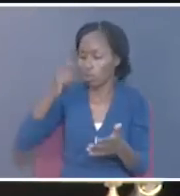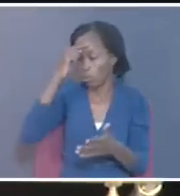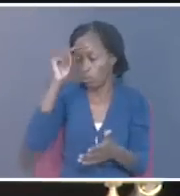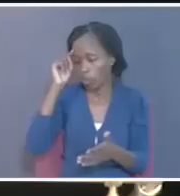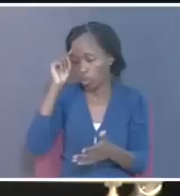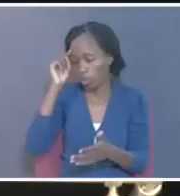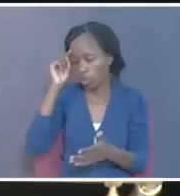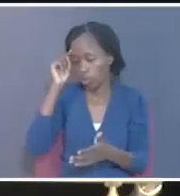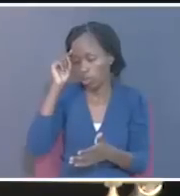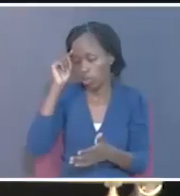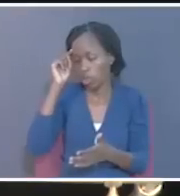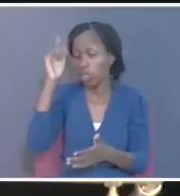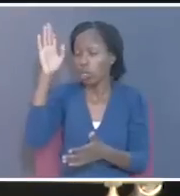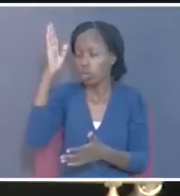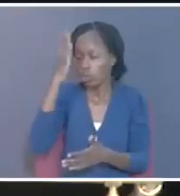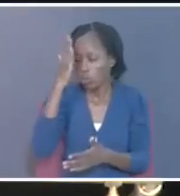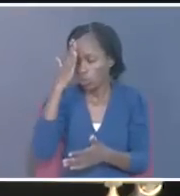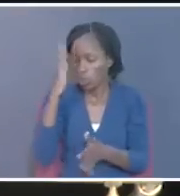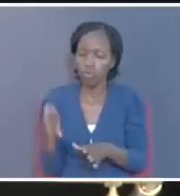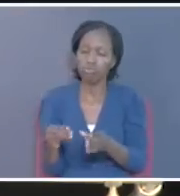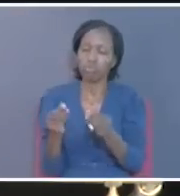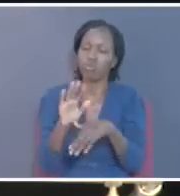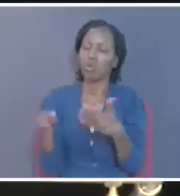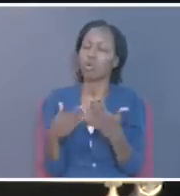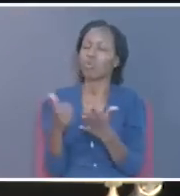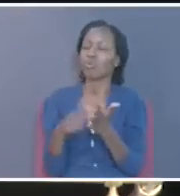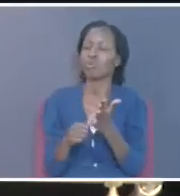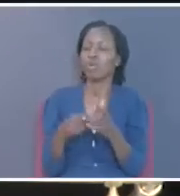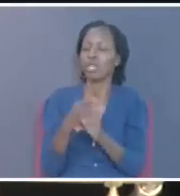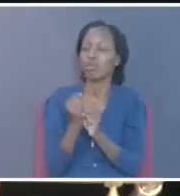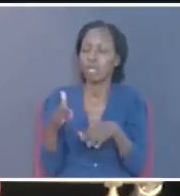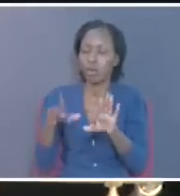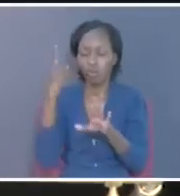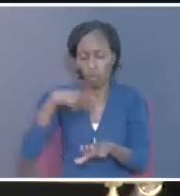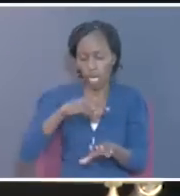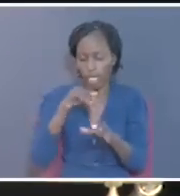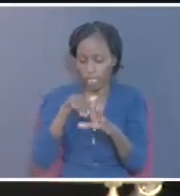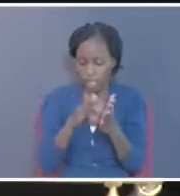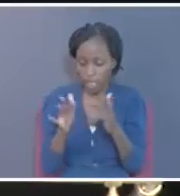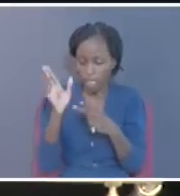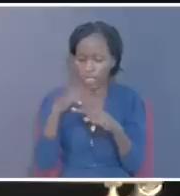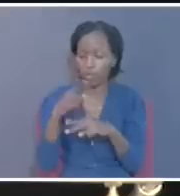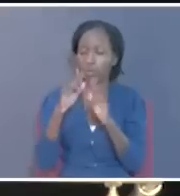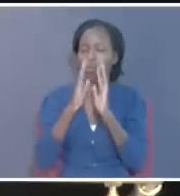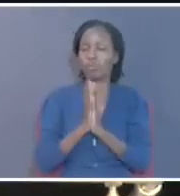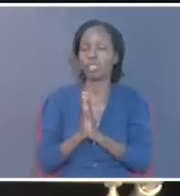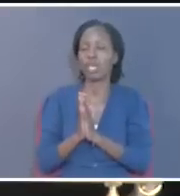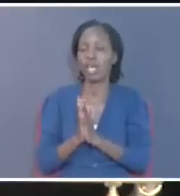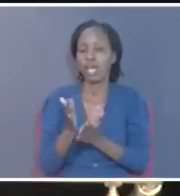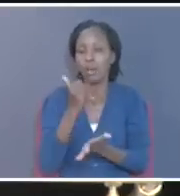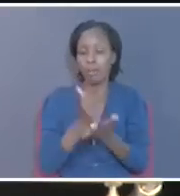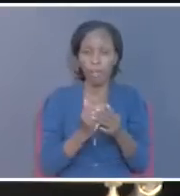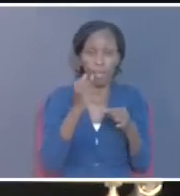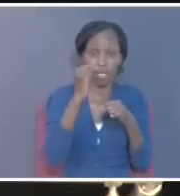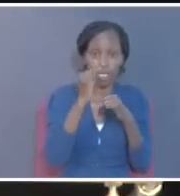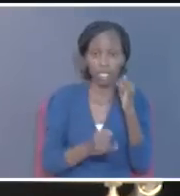all this figured out and you will make a way for us. In Jesus' name we pray. Now,